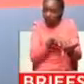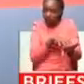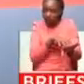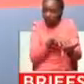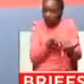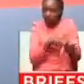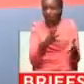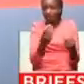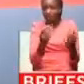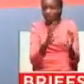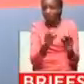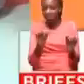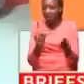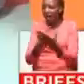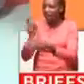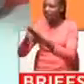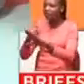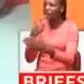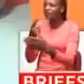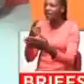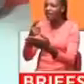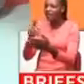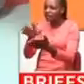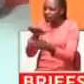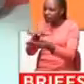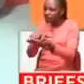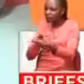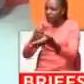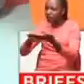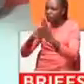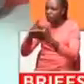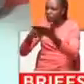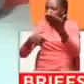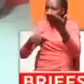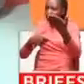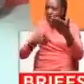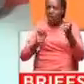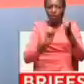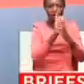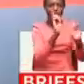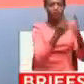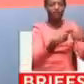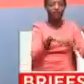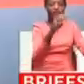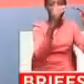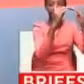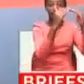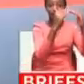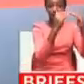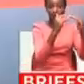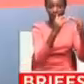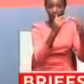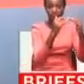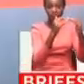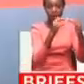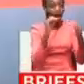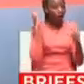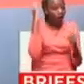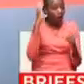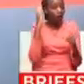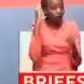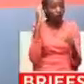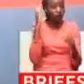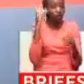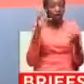of thing. When you say slowly, what do you mean? Through various stages of compromise. You know, one sells their soul